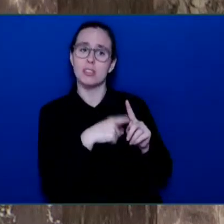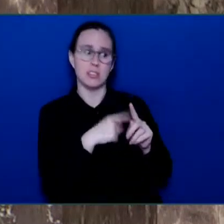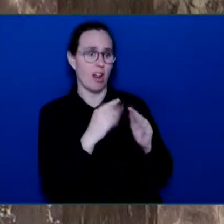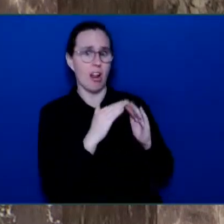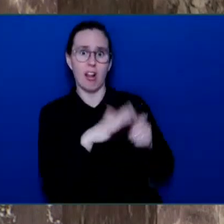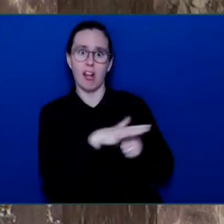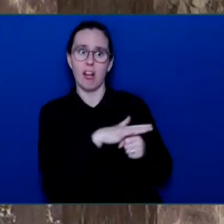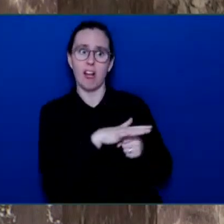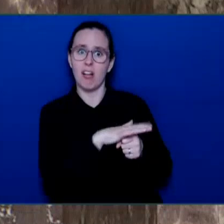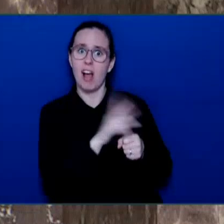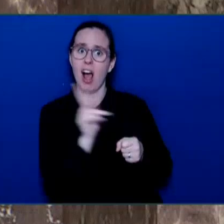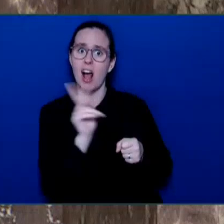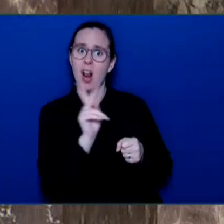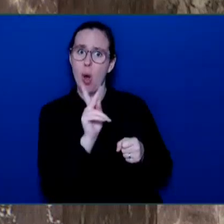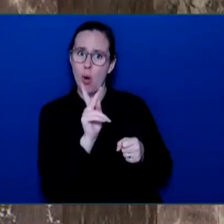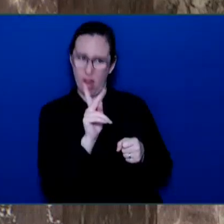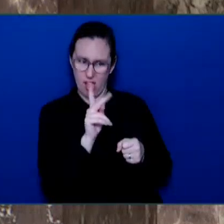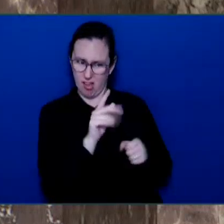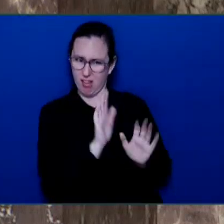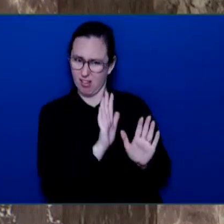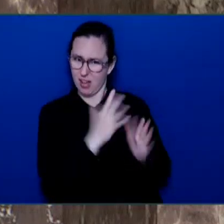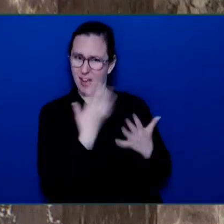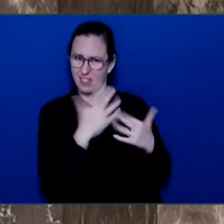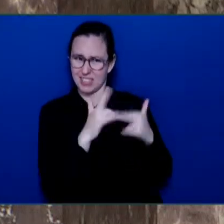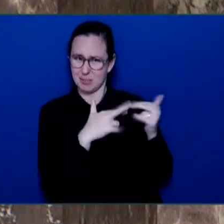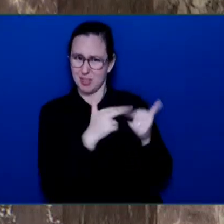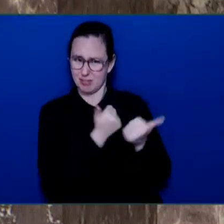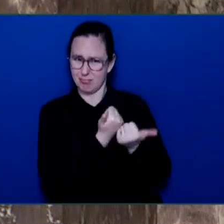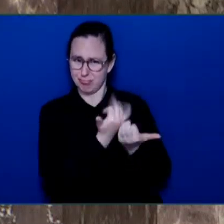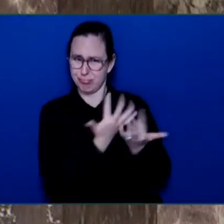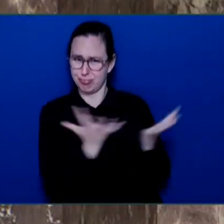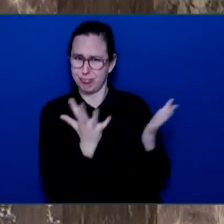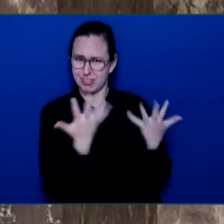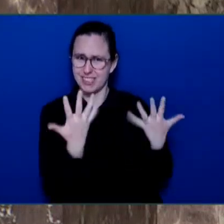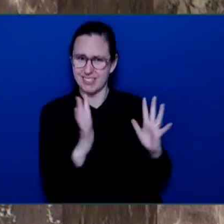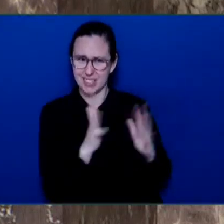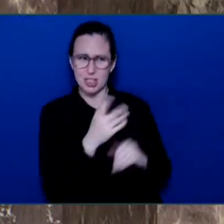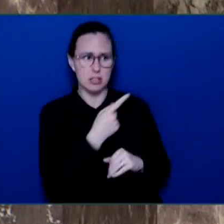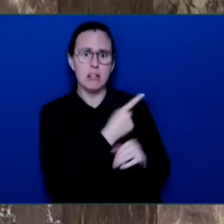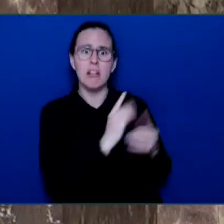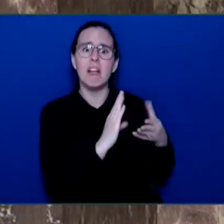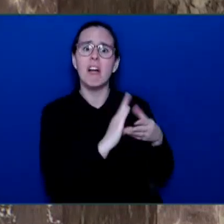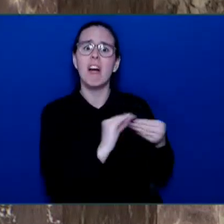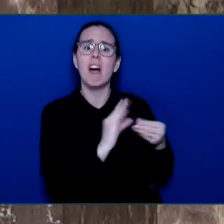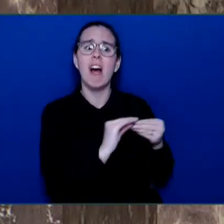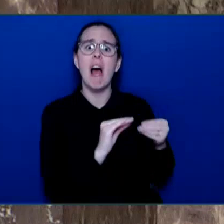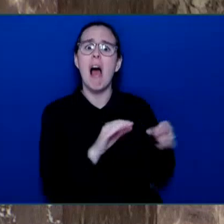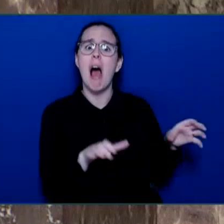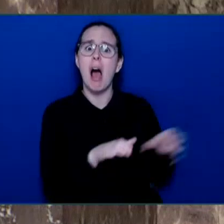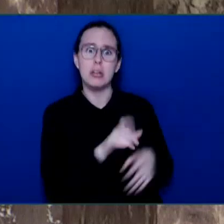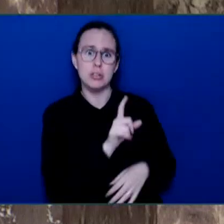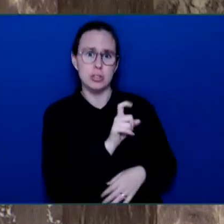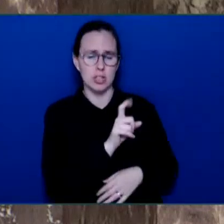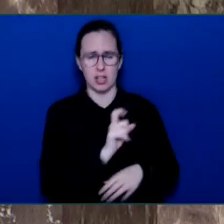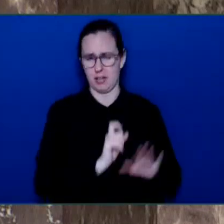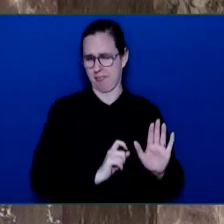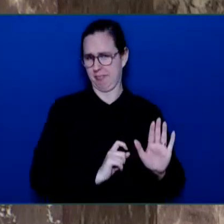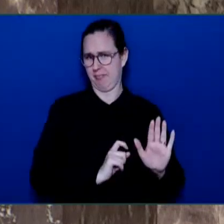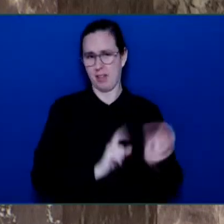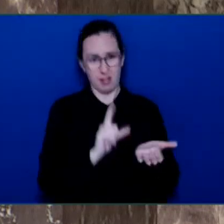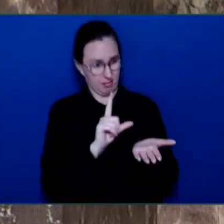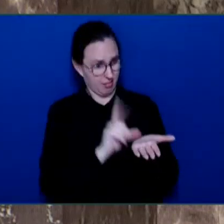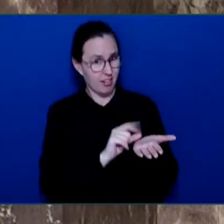Member talks about action. There's a story in the Vancouver Sun today talking about how students are struggling to have affordable housing in British